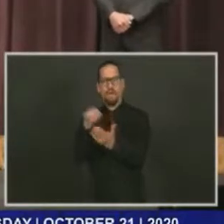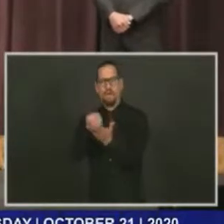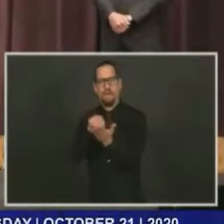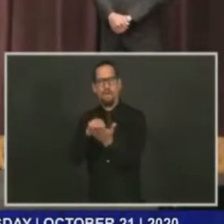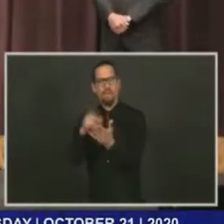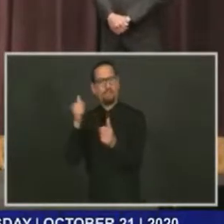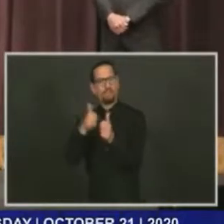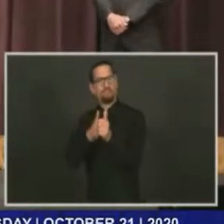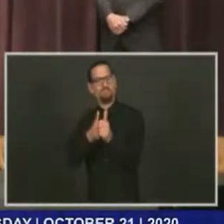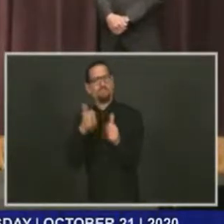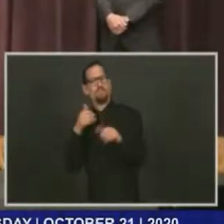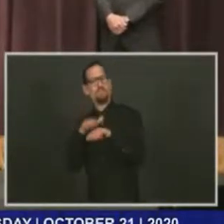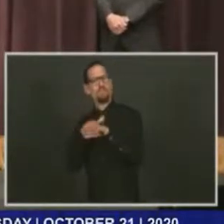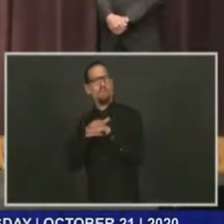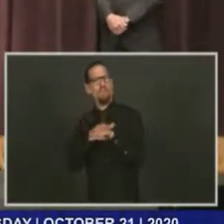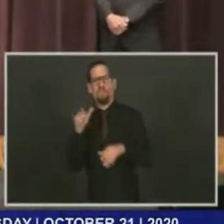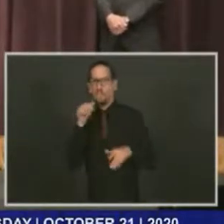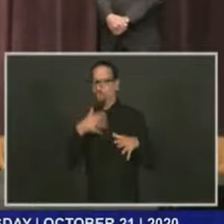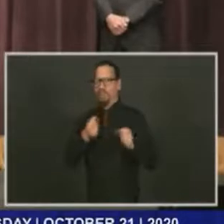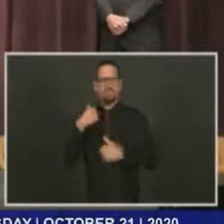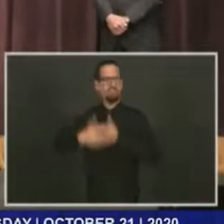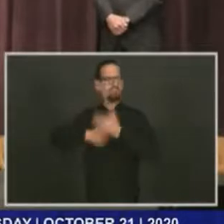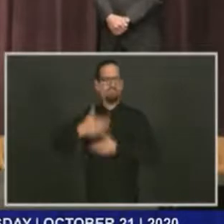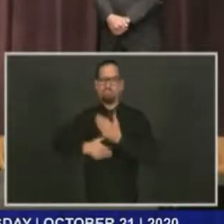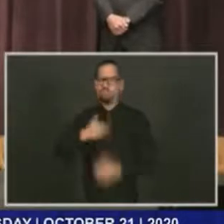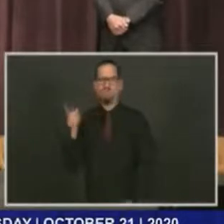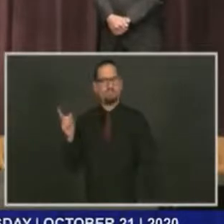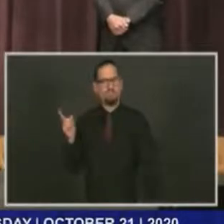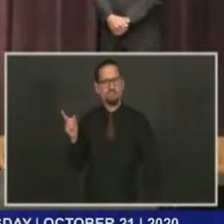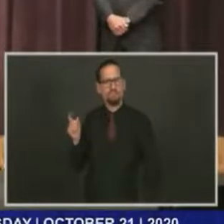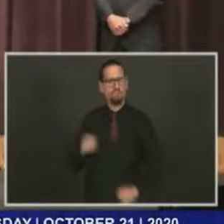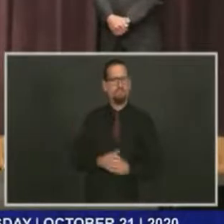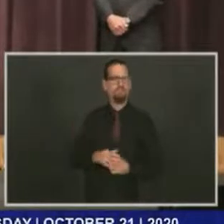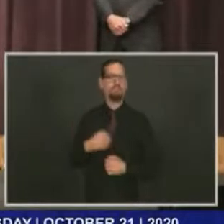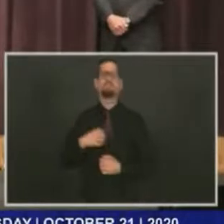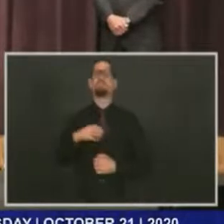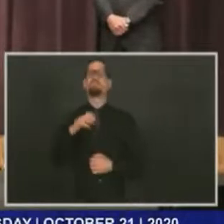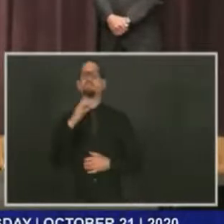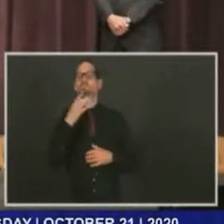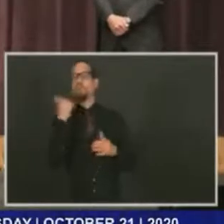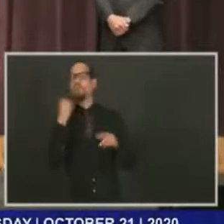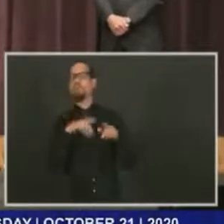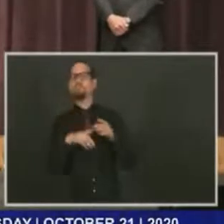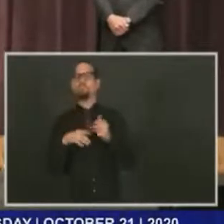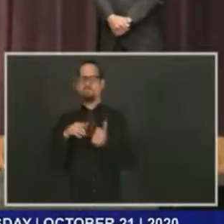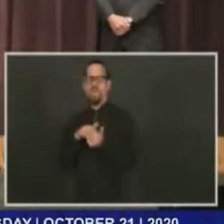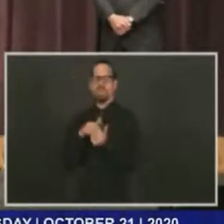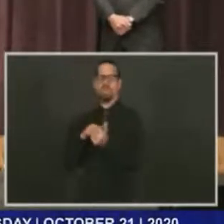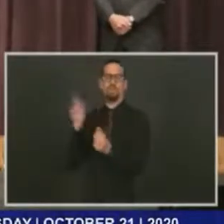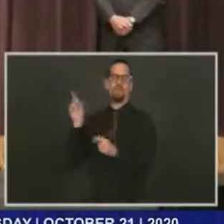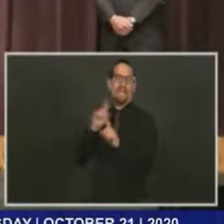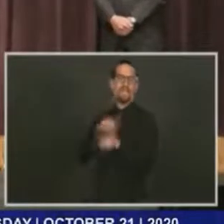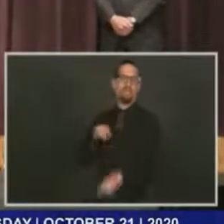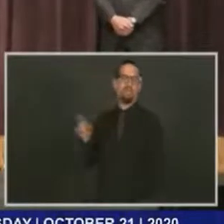close contact is tested positive? I'm actually gonna let the doctor answer that because she's on top of both of those.